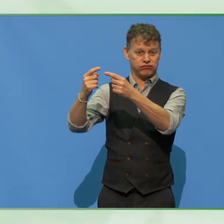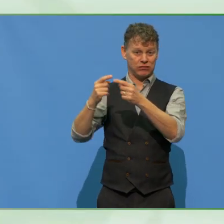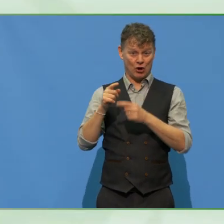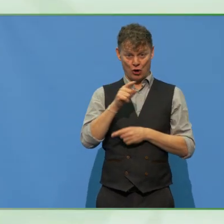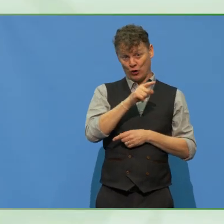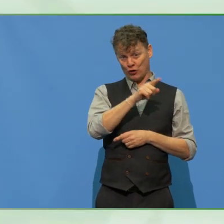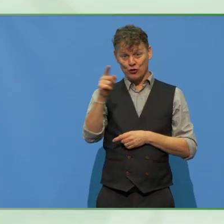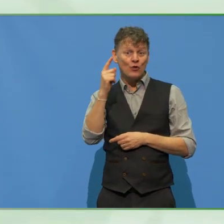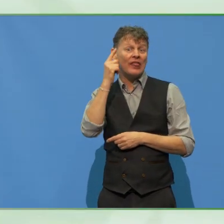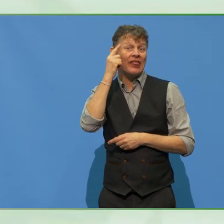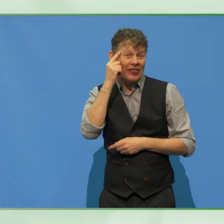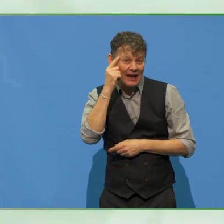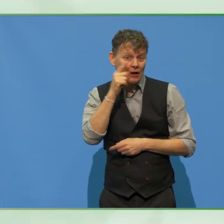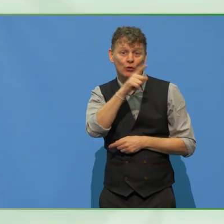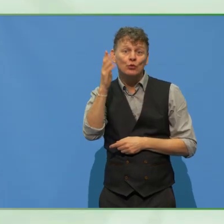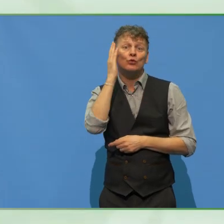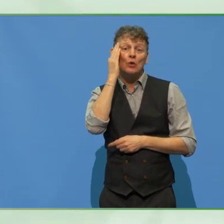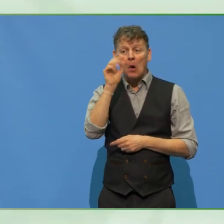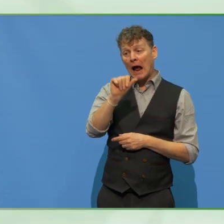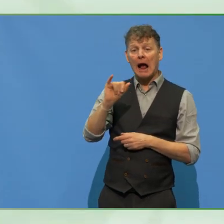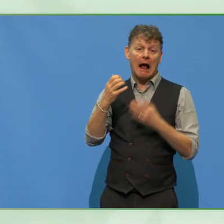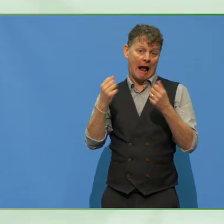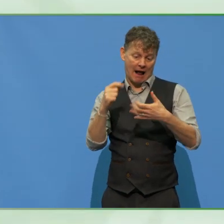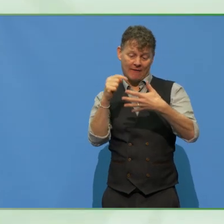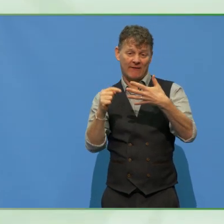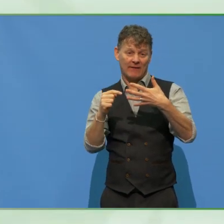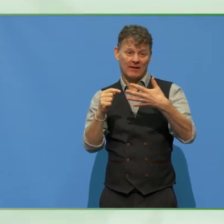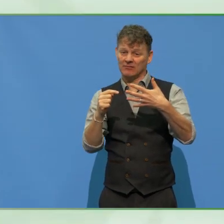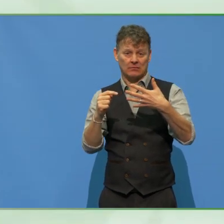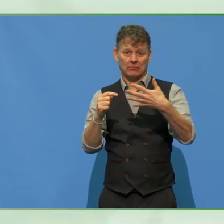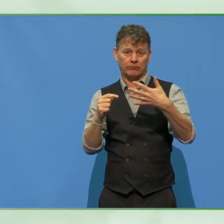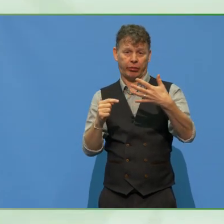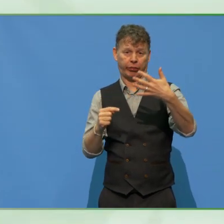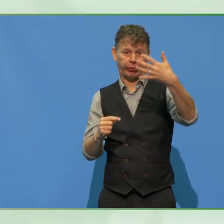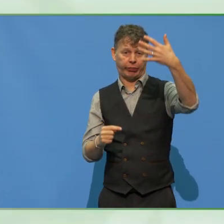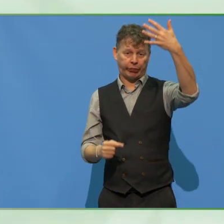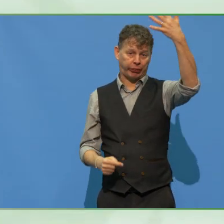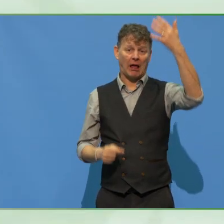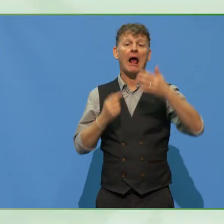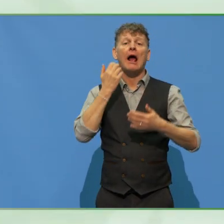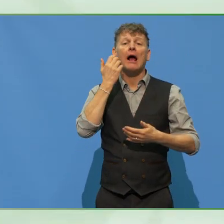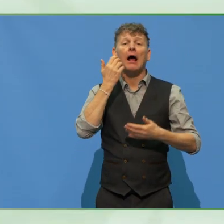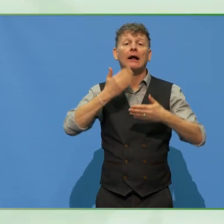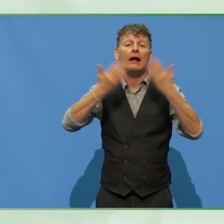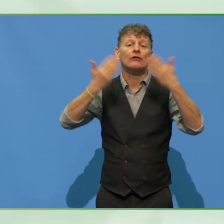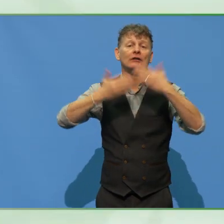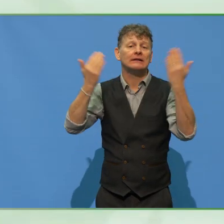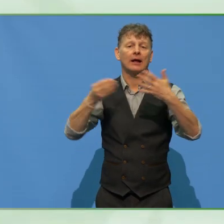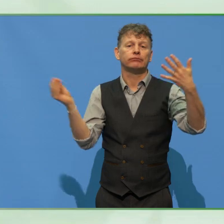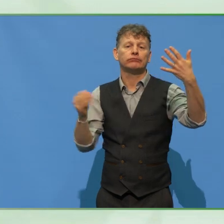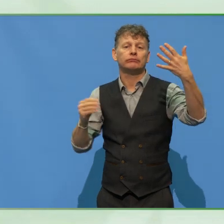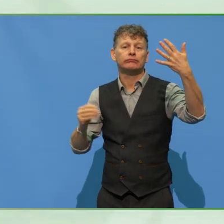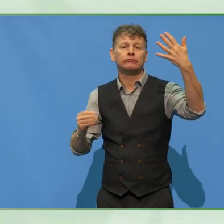exactly what features were available to you, I will tell you that by today it's out of date, because it's moving